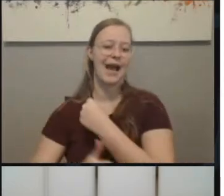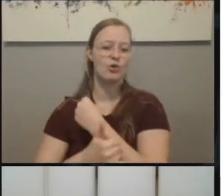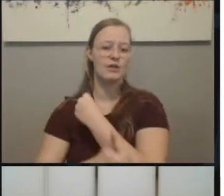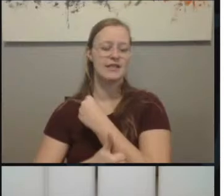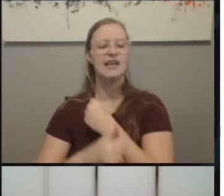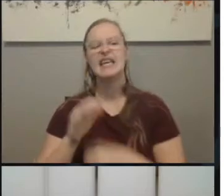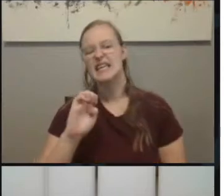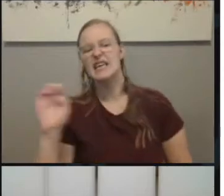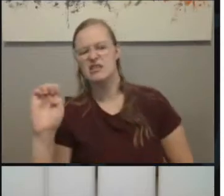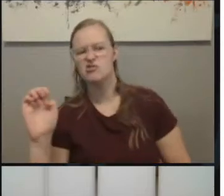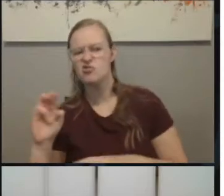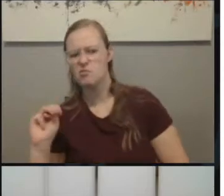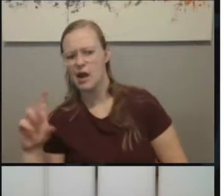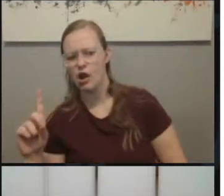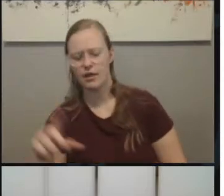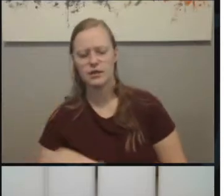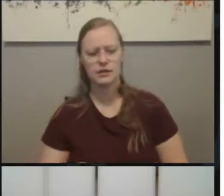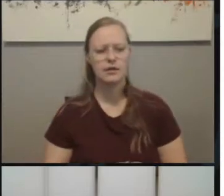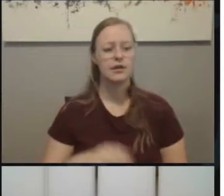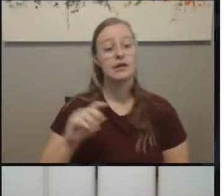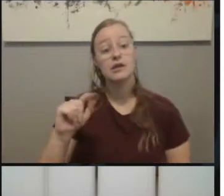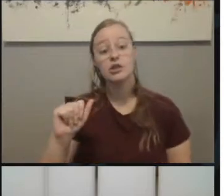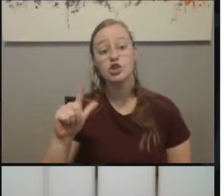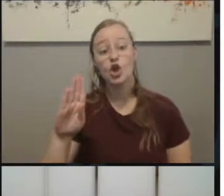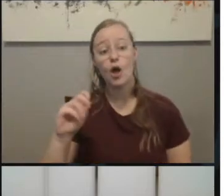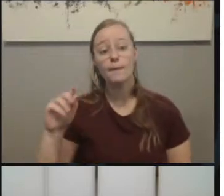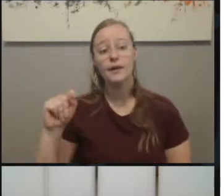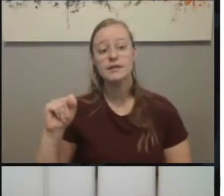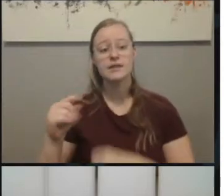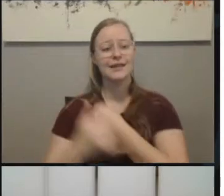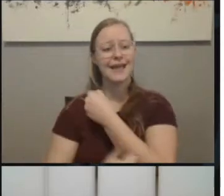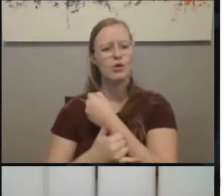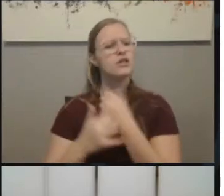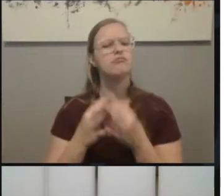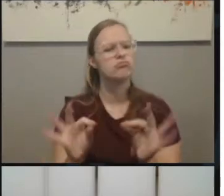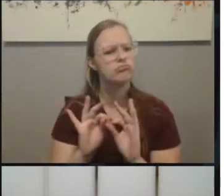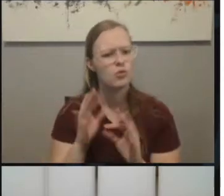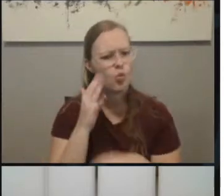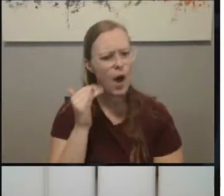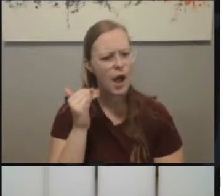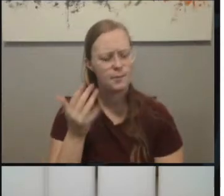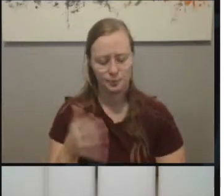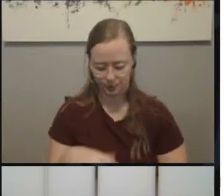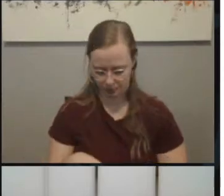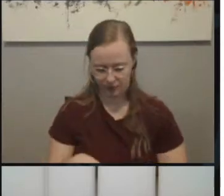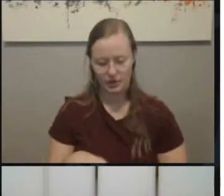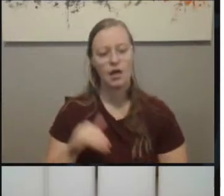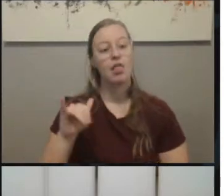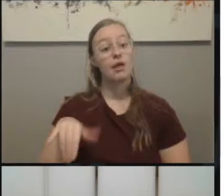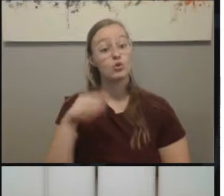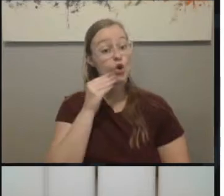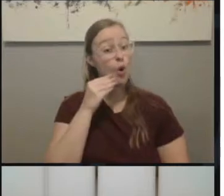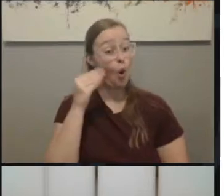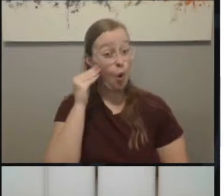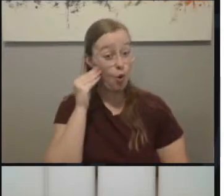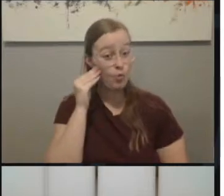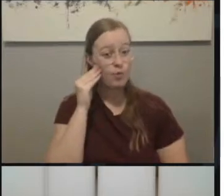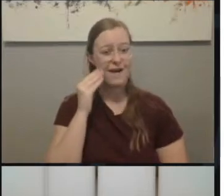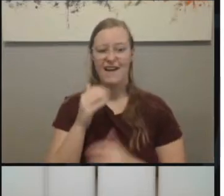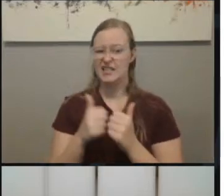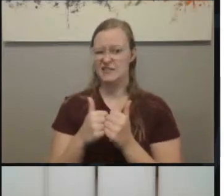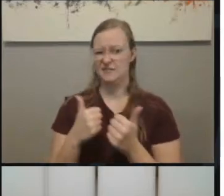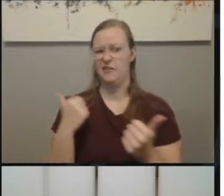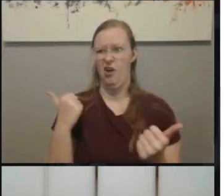of Maryland. Talbot County matters because it was the home, as far as we can trace